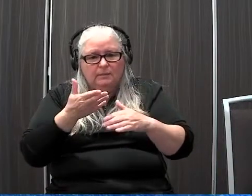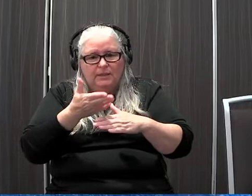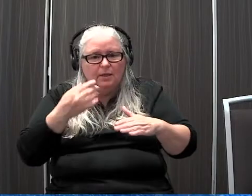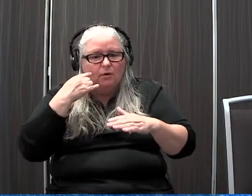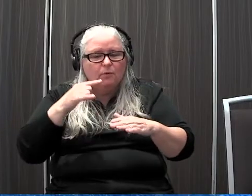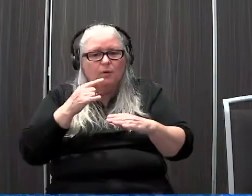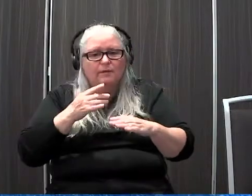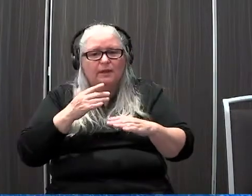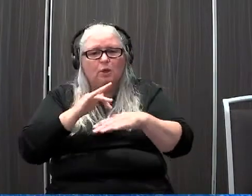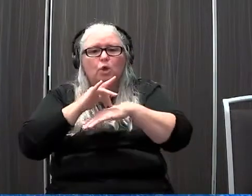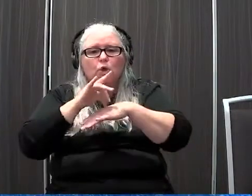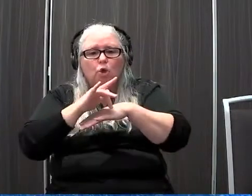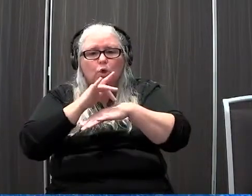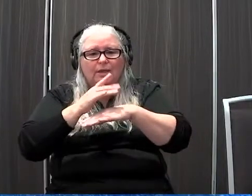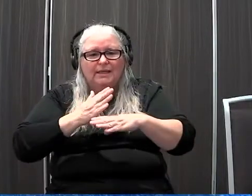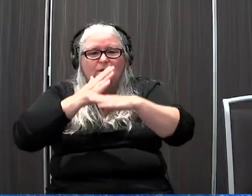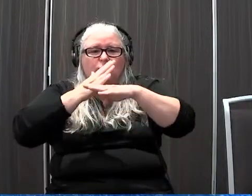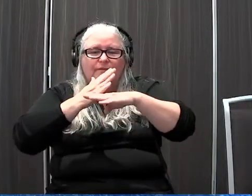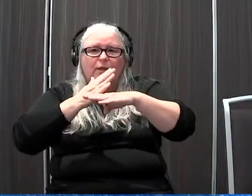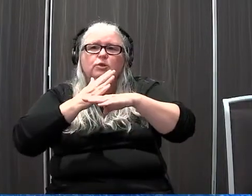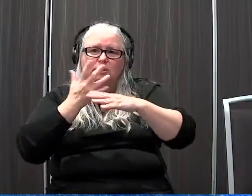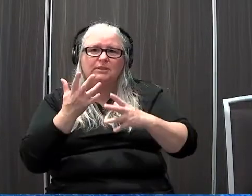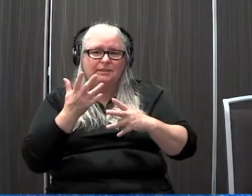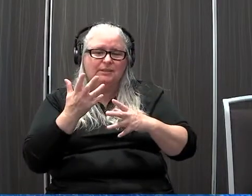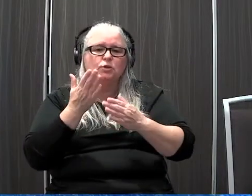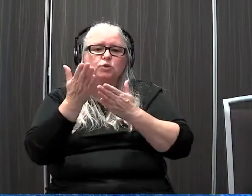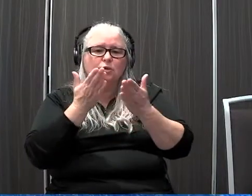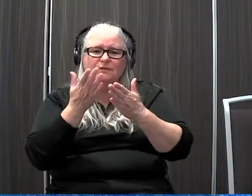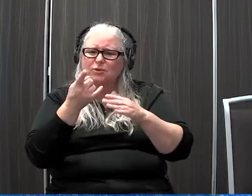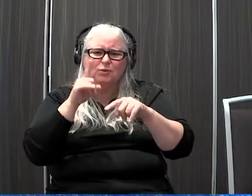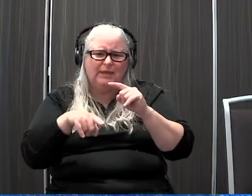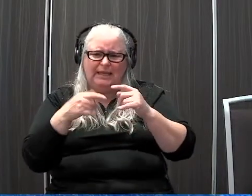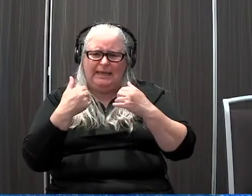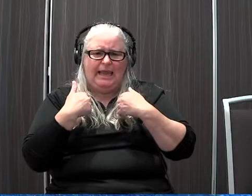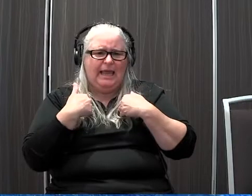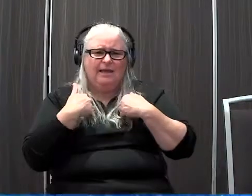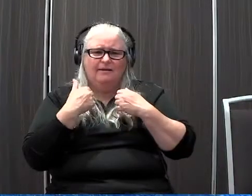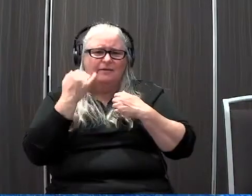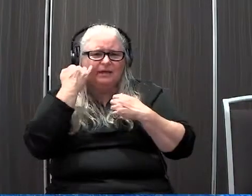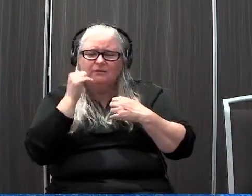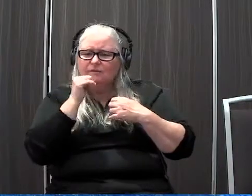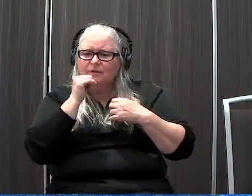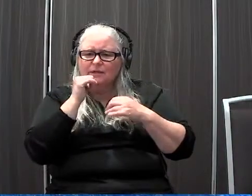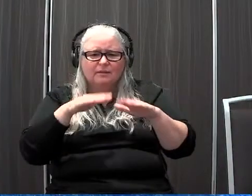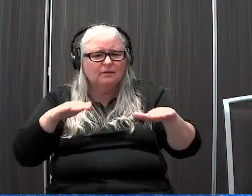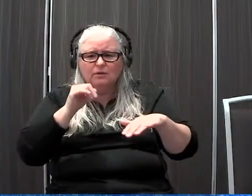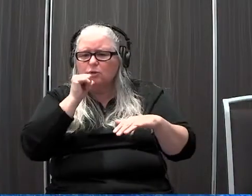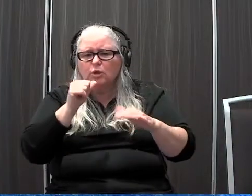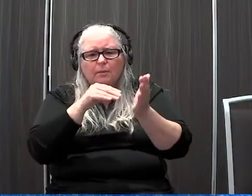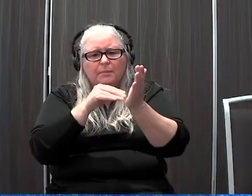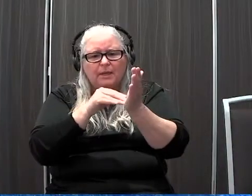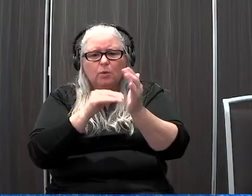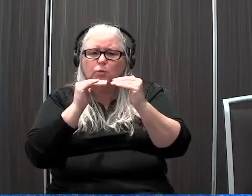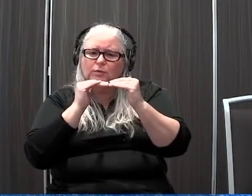You can't have early intervention before the child is medically stable. We need to keep the kids alive first before we can